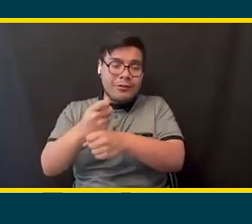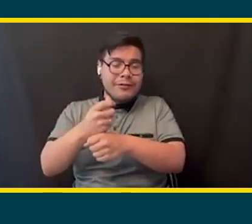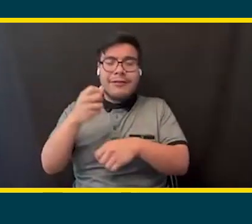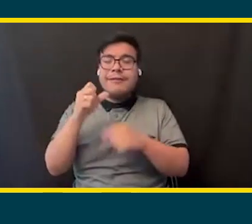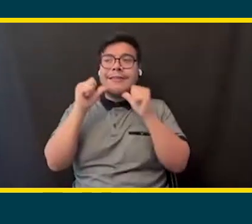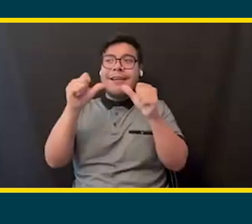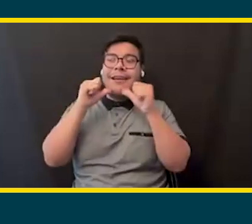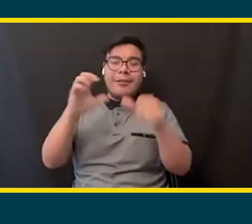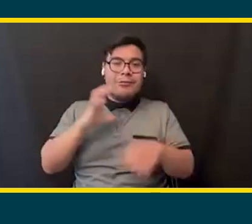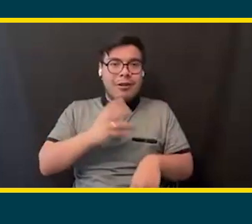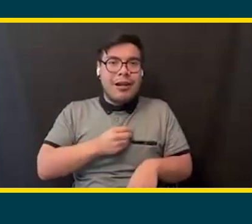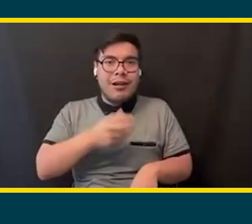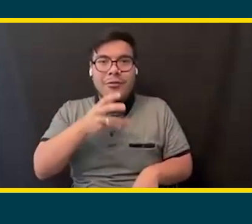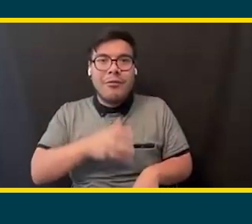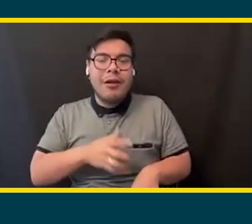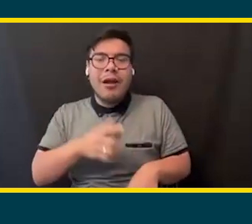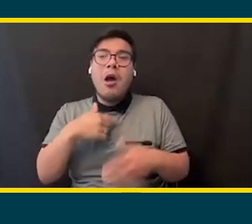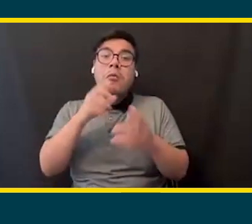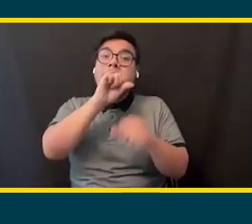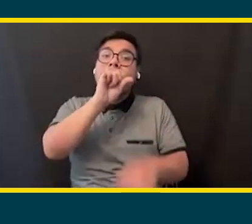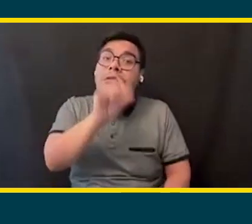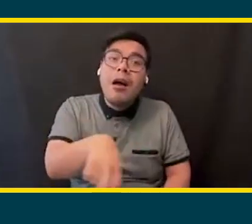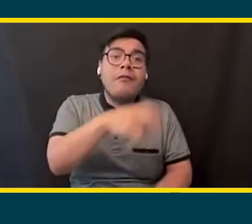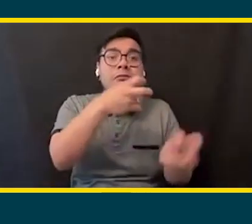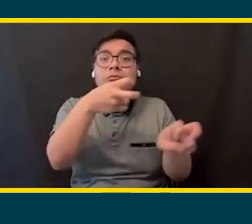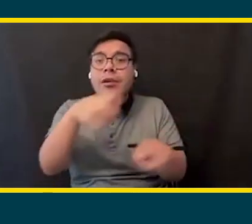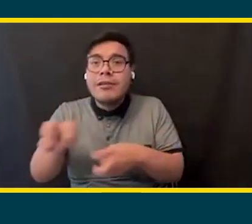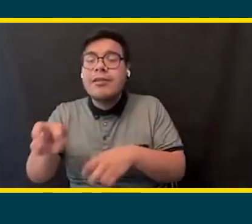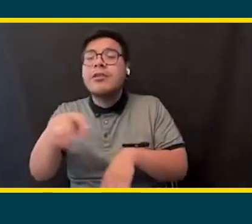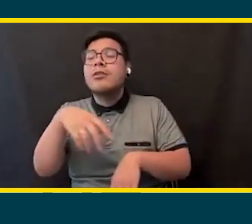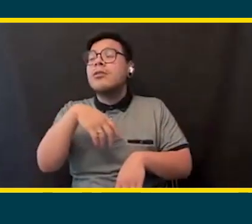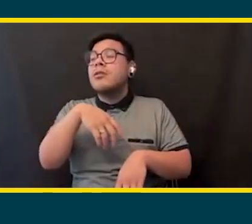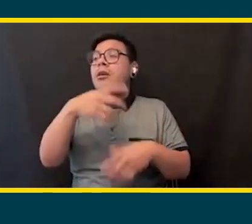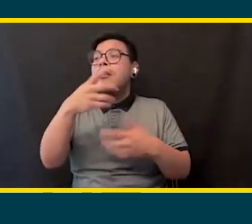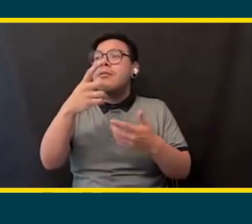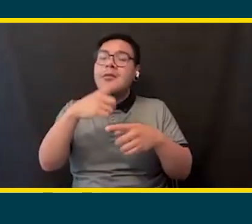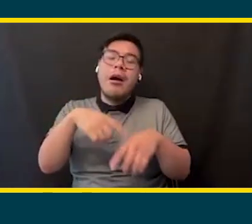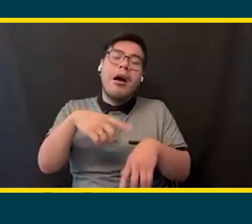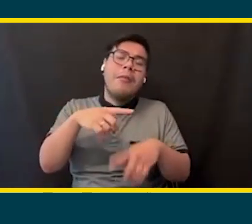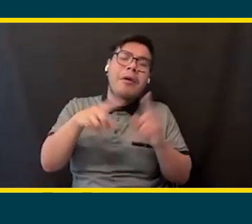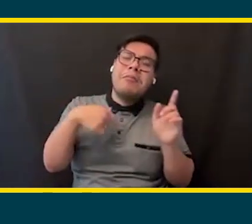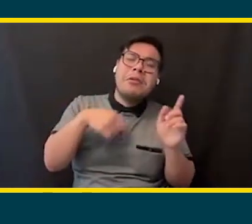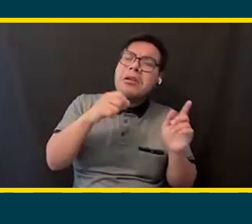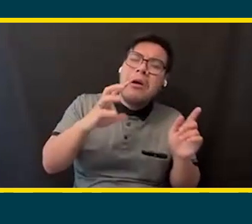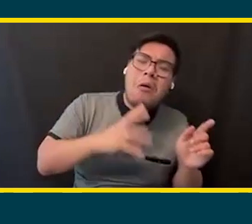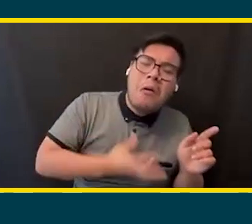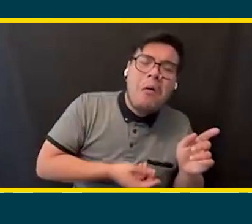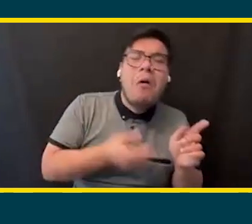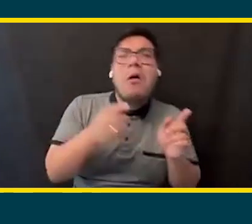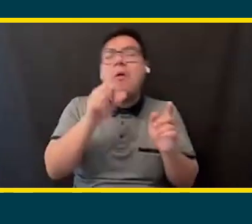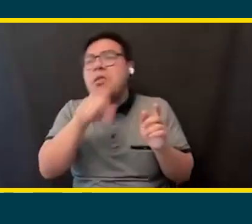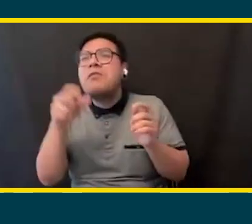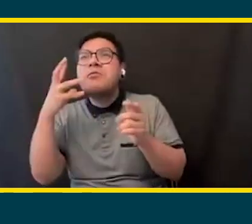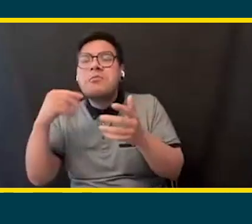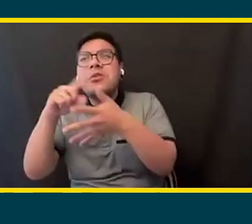I would love to transition, but I'm probably not trans. I would love to be a woman. I would love to do this, but probably not trans. About 5